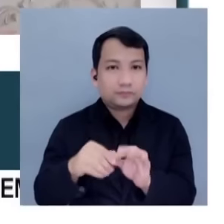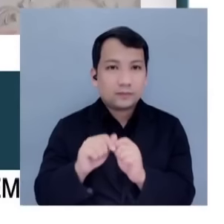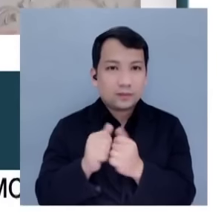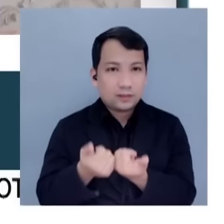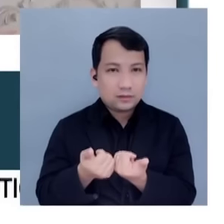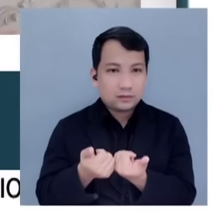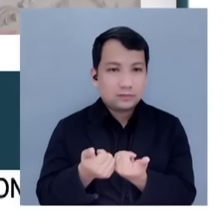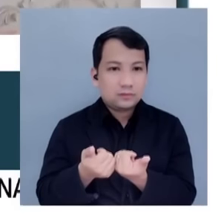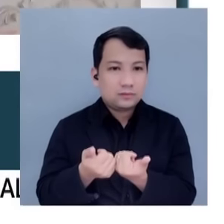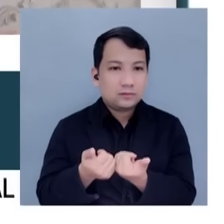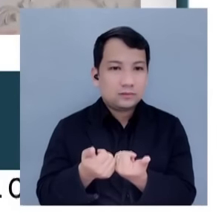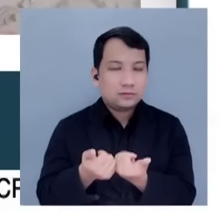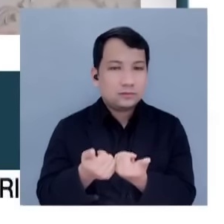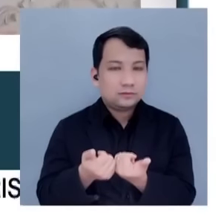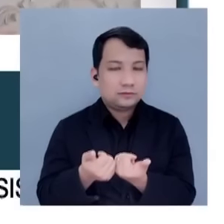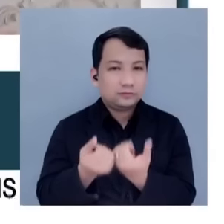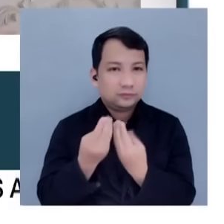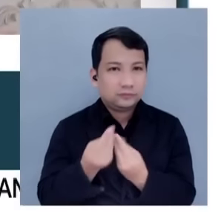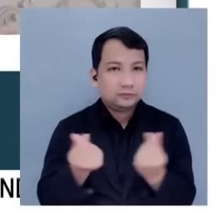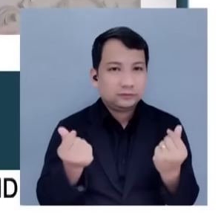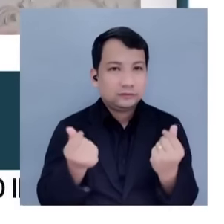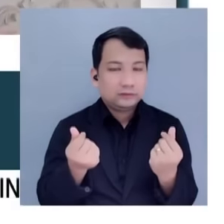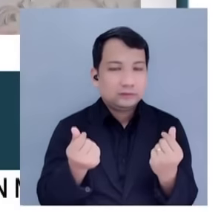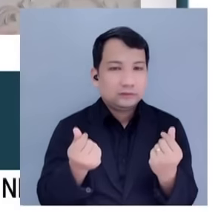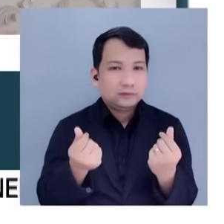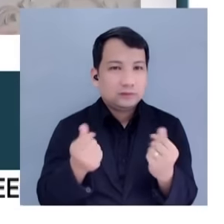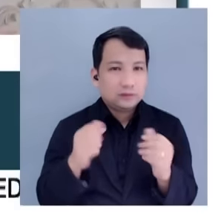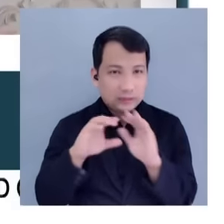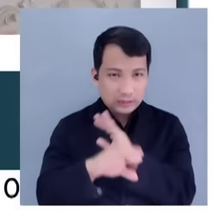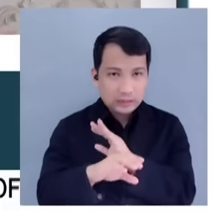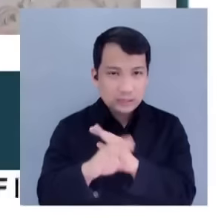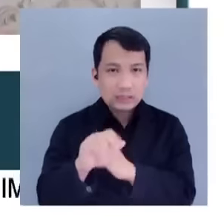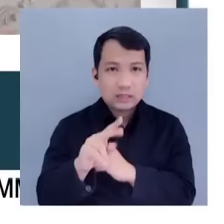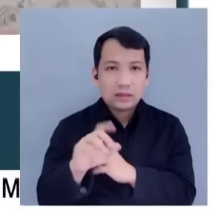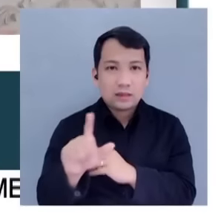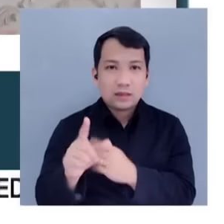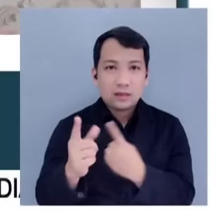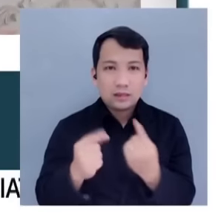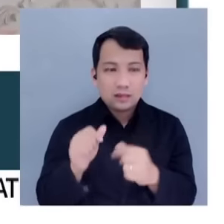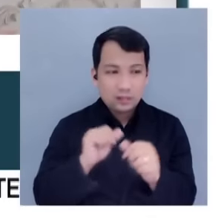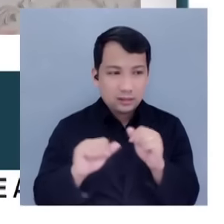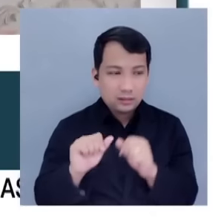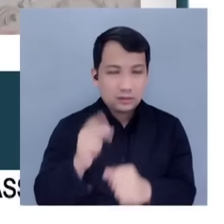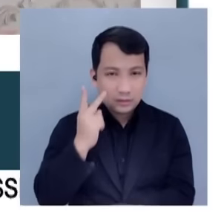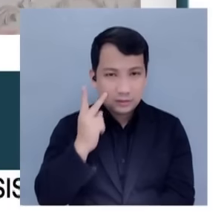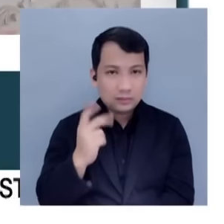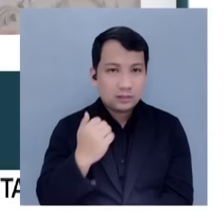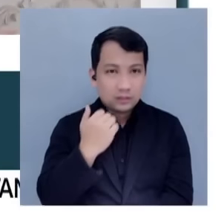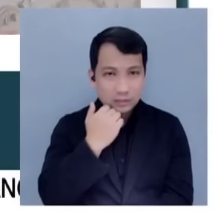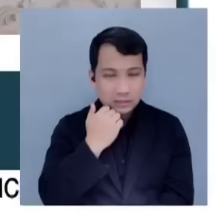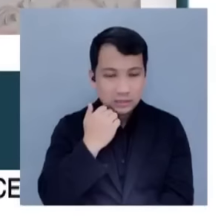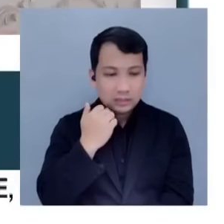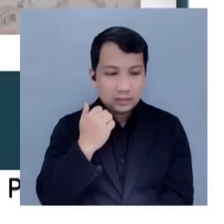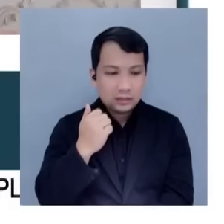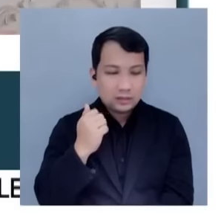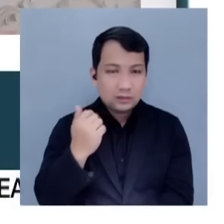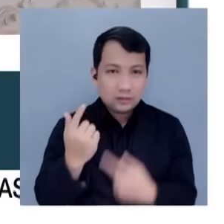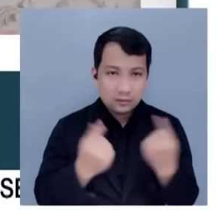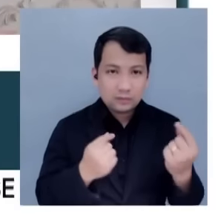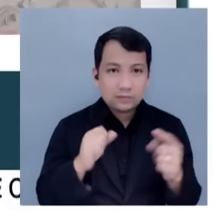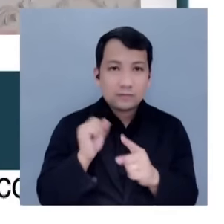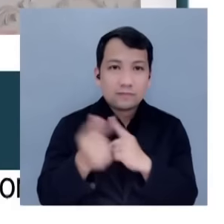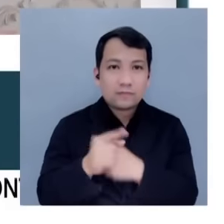address, you know, these criminal activities, these illegal activities on social